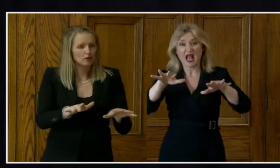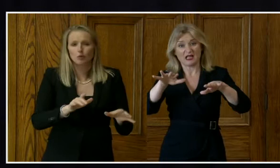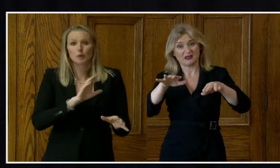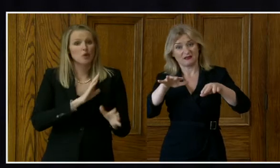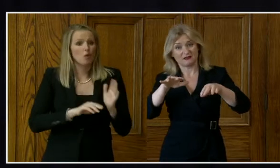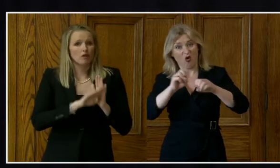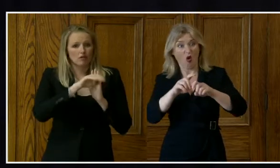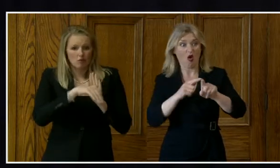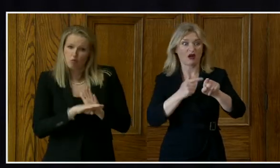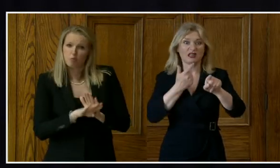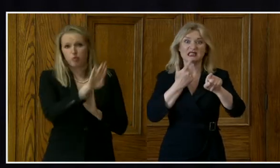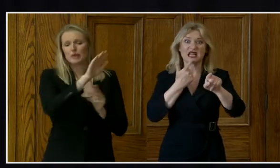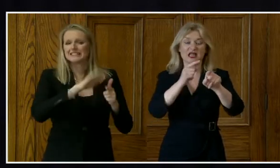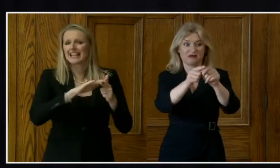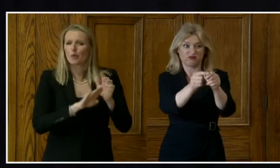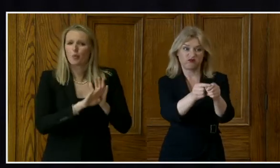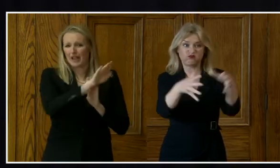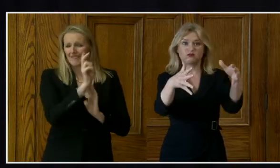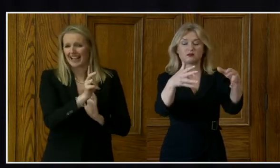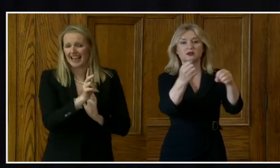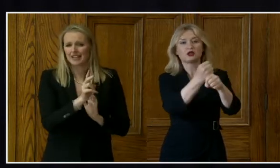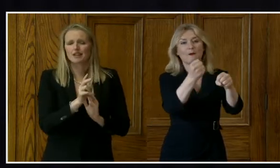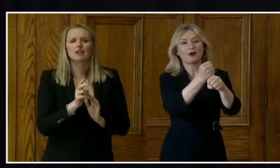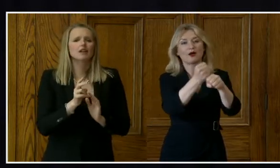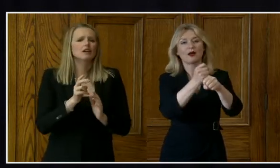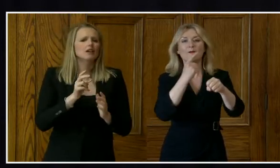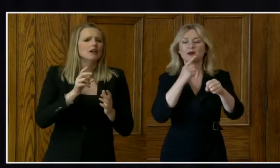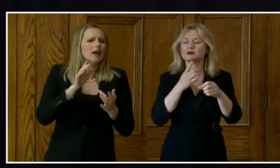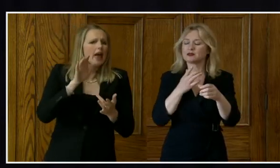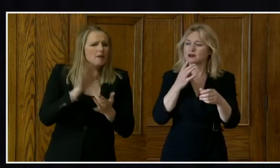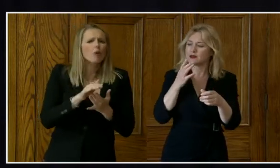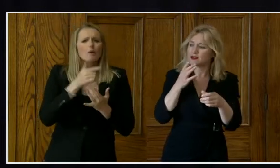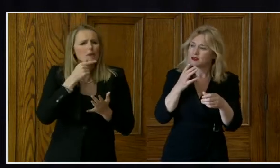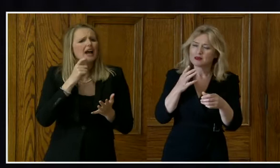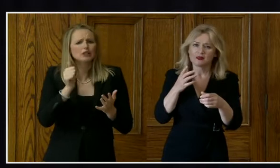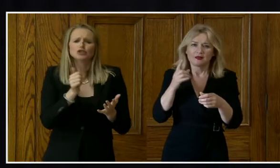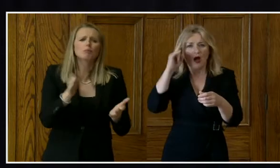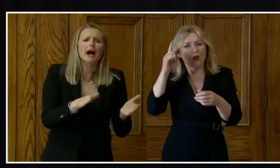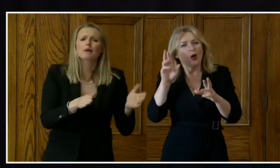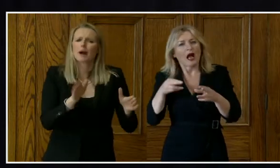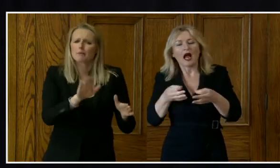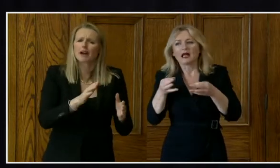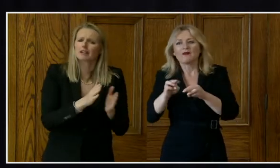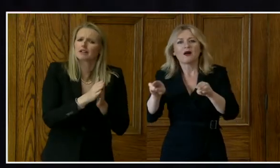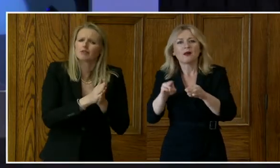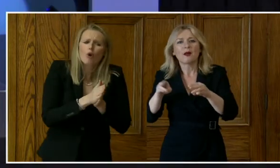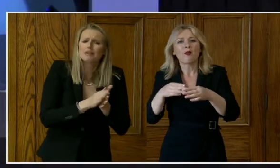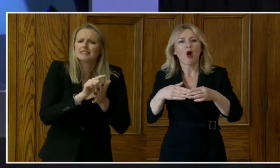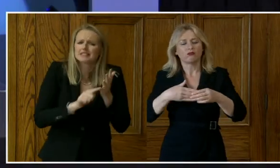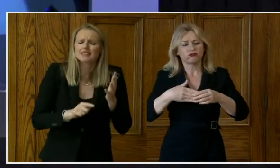it. Whilst giving people a little more latitude to engage in some of the activities that they prefer to engage in.